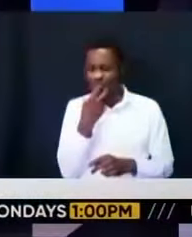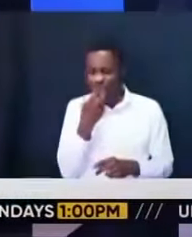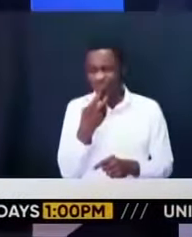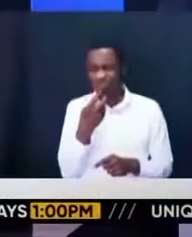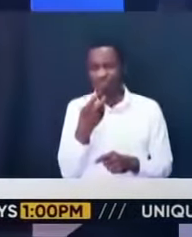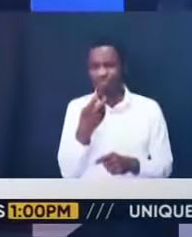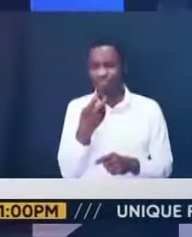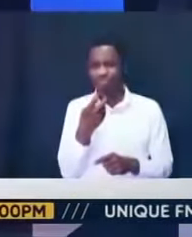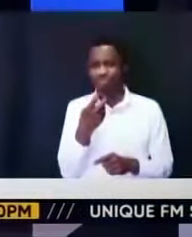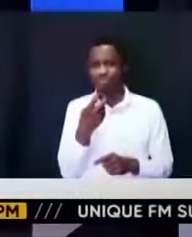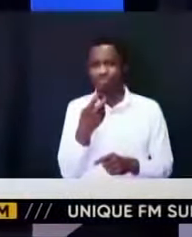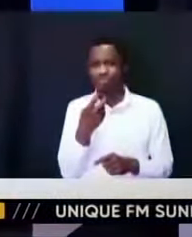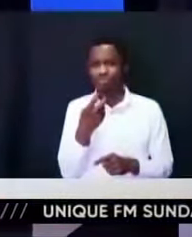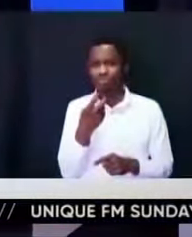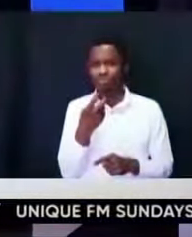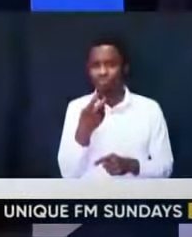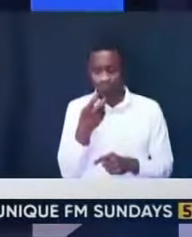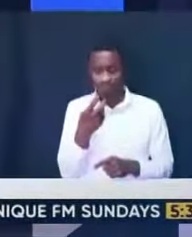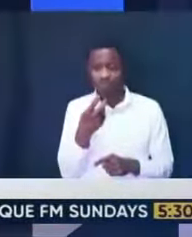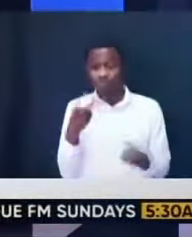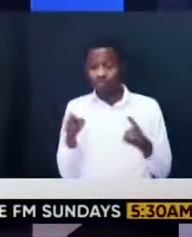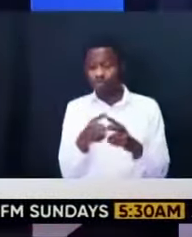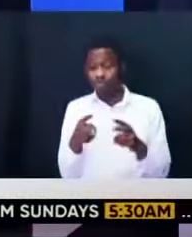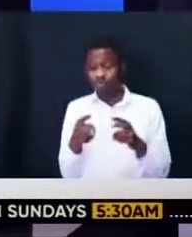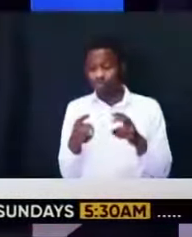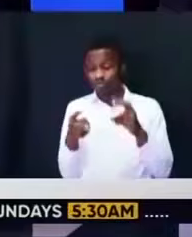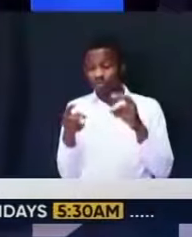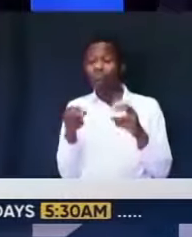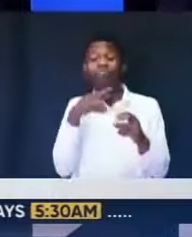speaking in fact he was doing the Temptation